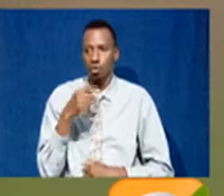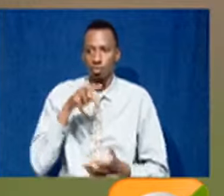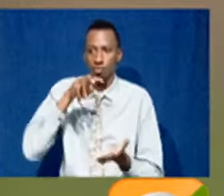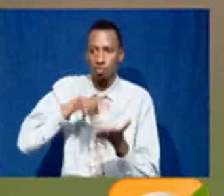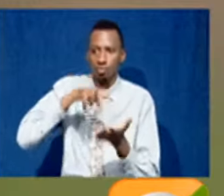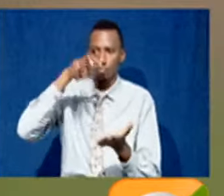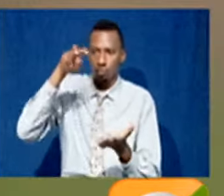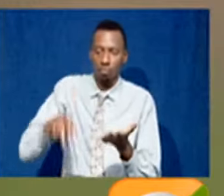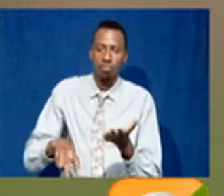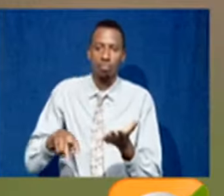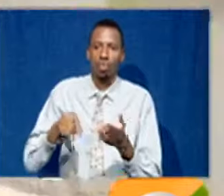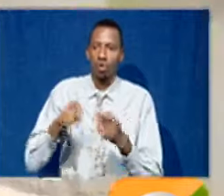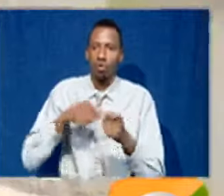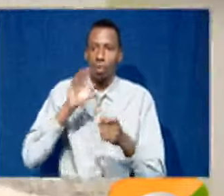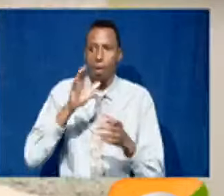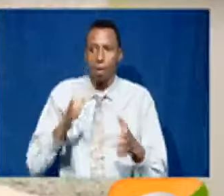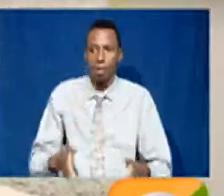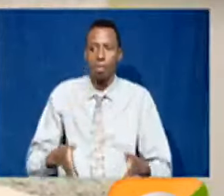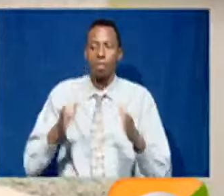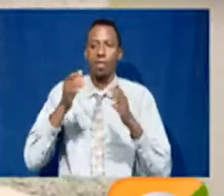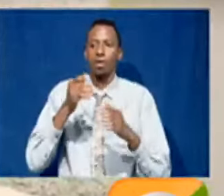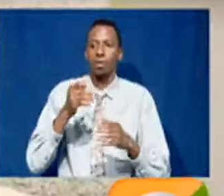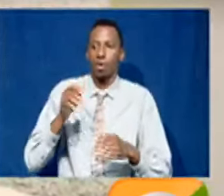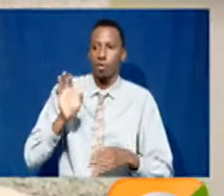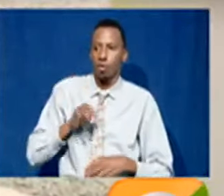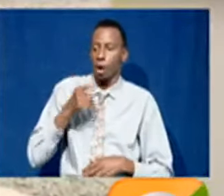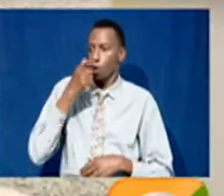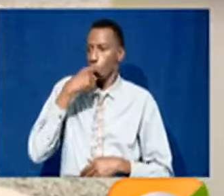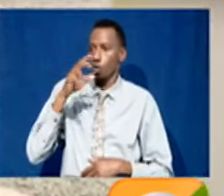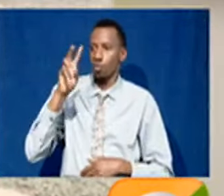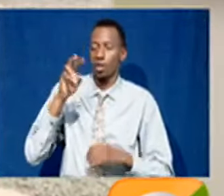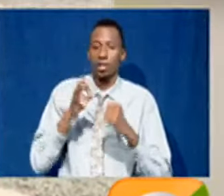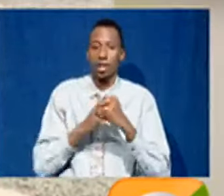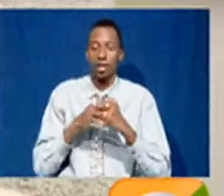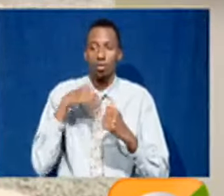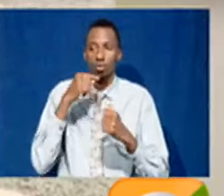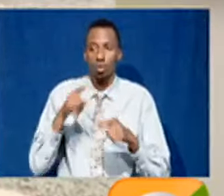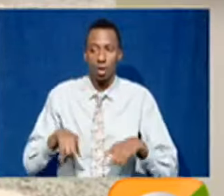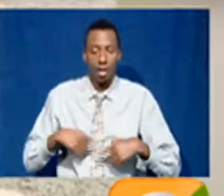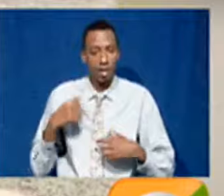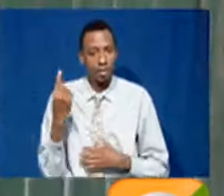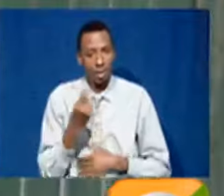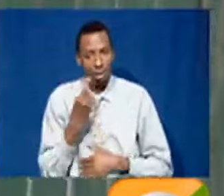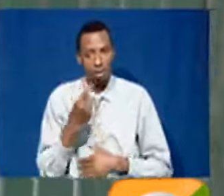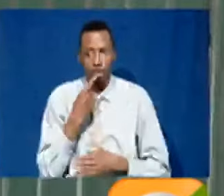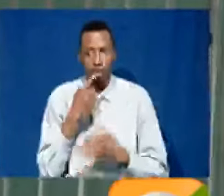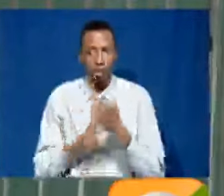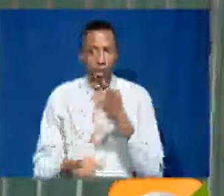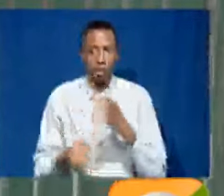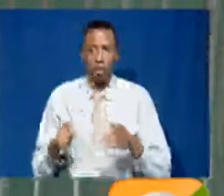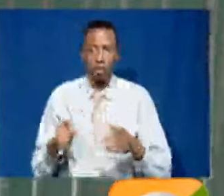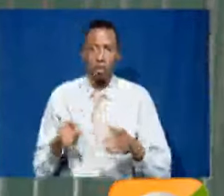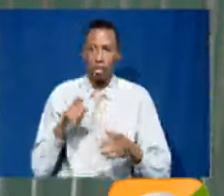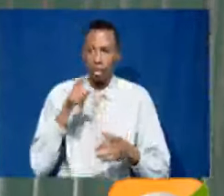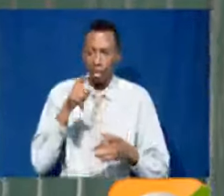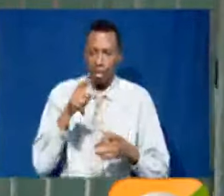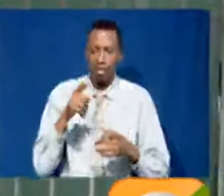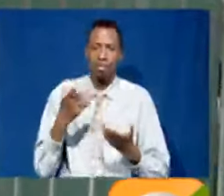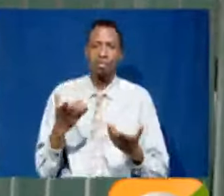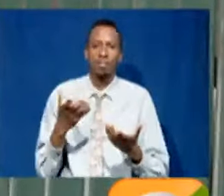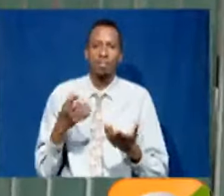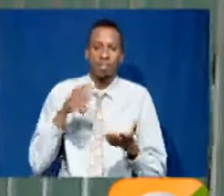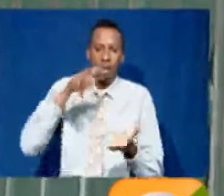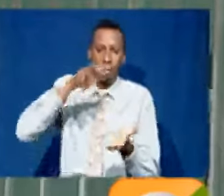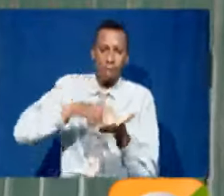her apartment. The 28-year-old woman, who is said to have been living alone, is said to have leaped to her death from her balcony